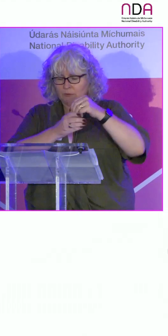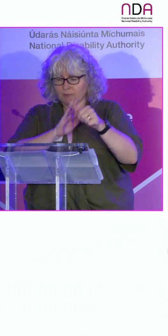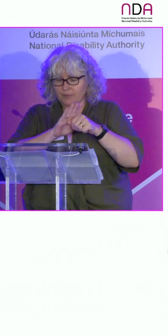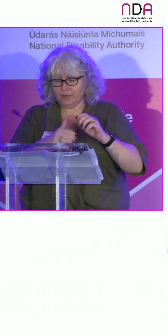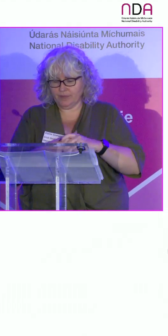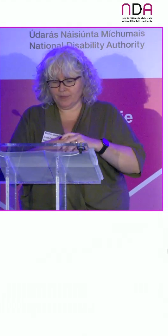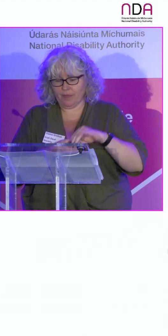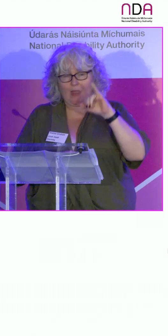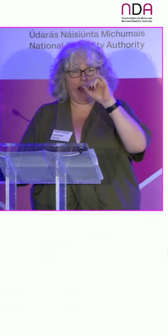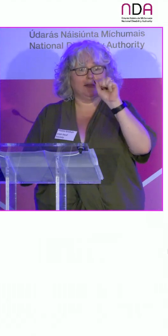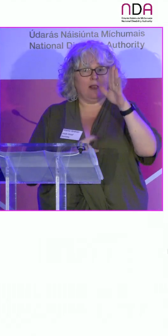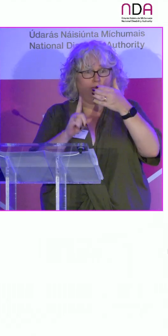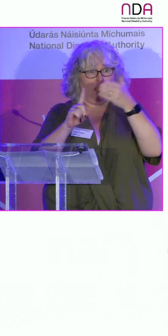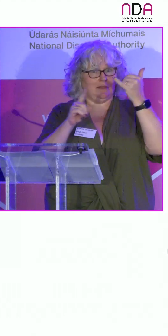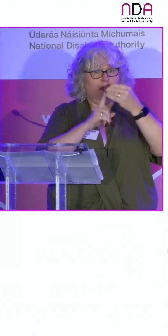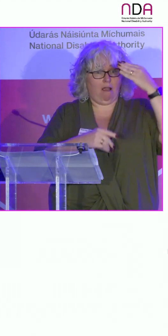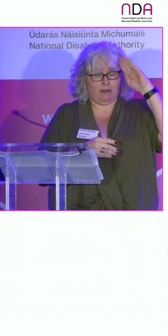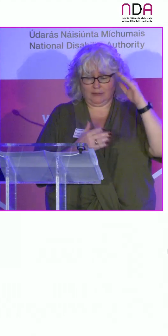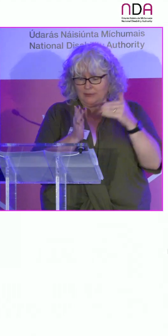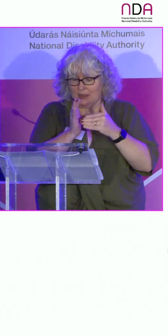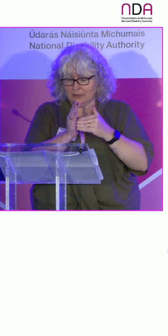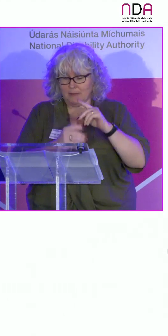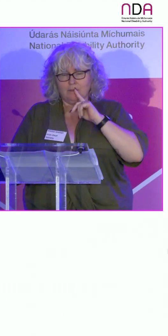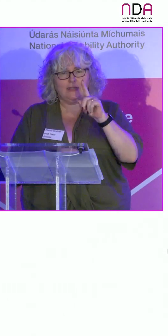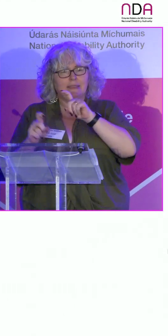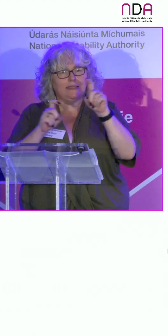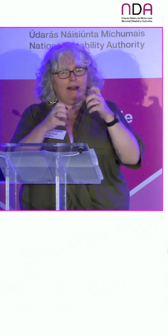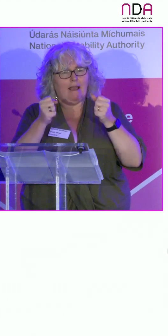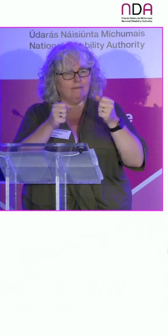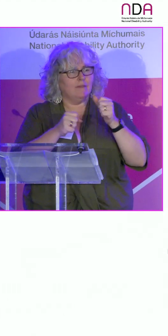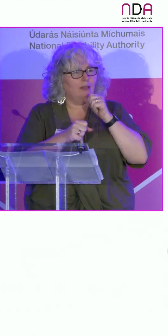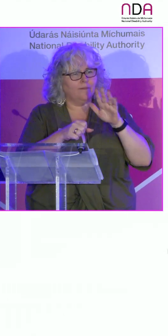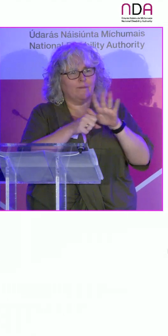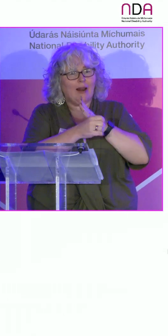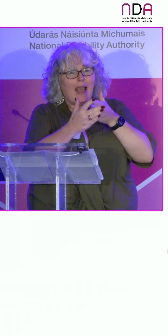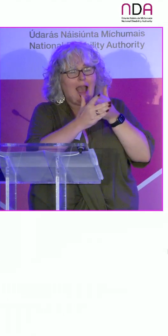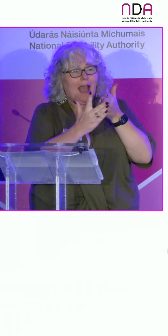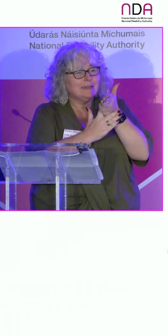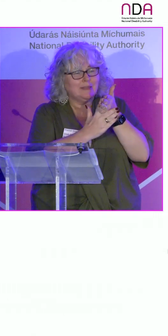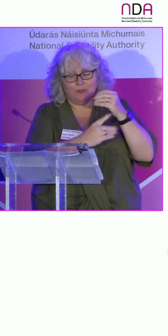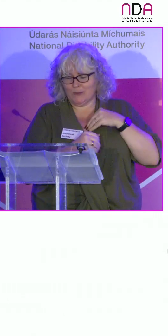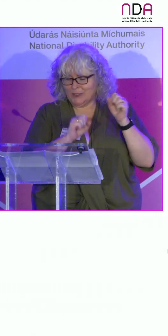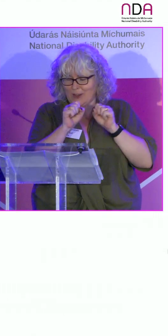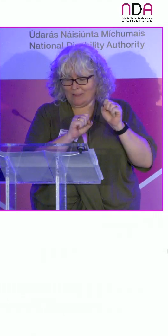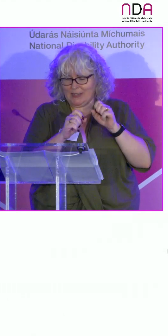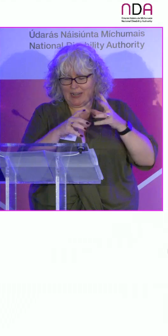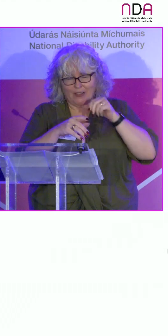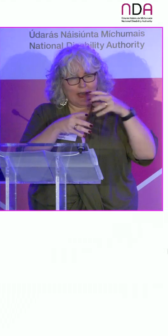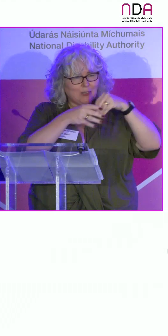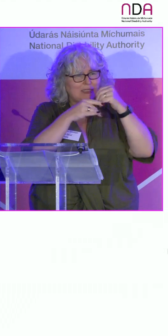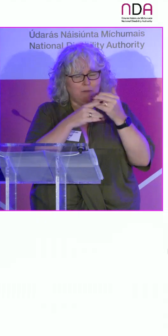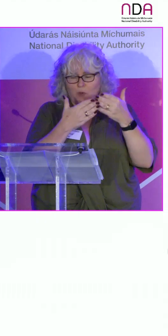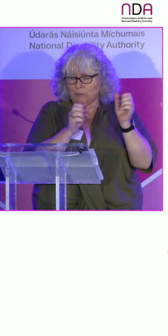In barriers that are experienced, ISL itself has been recognised as a language, but there are still not full